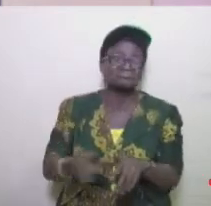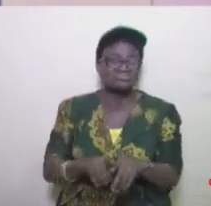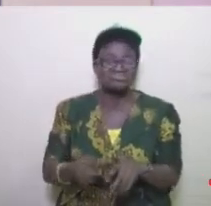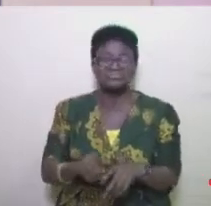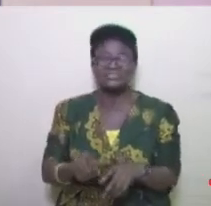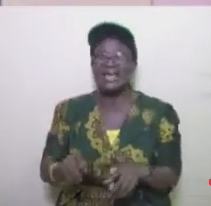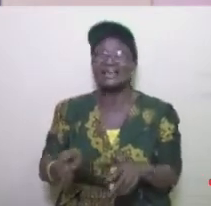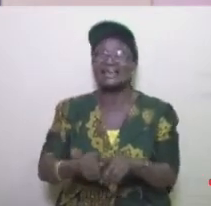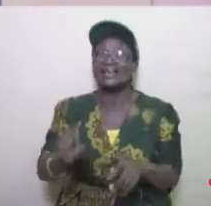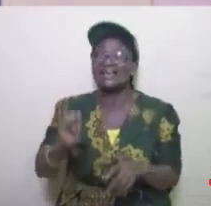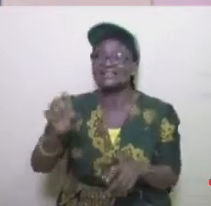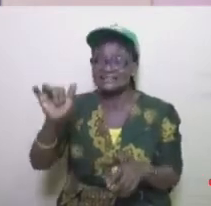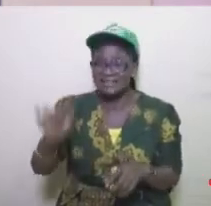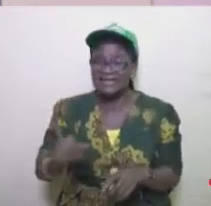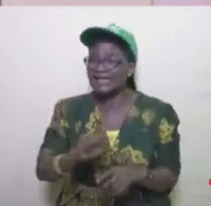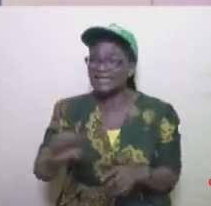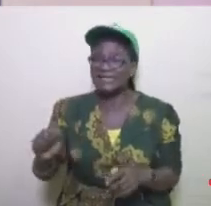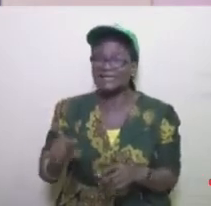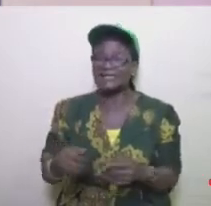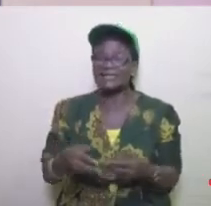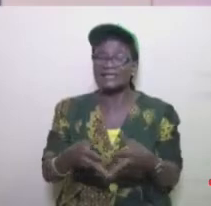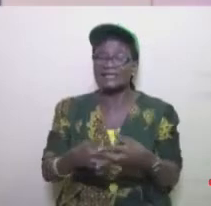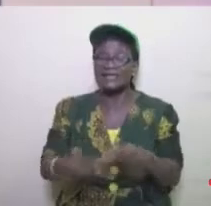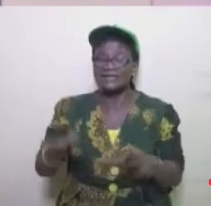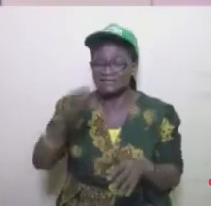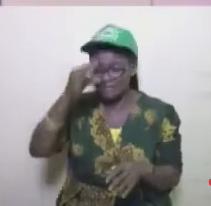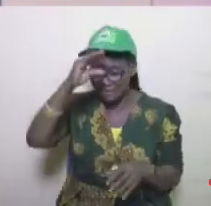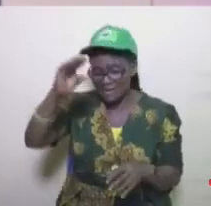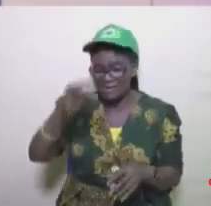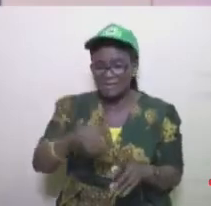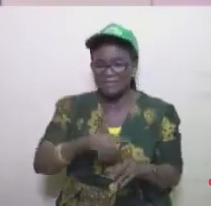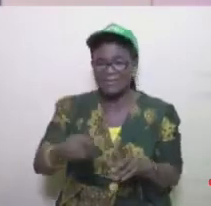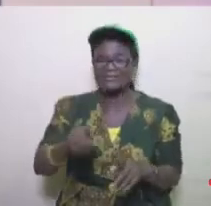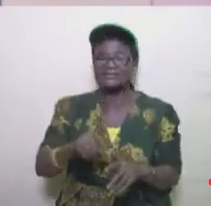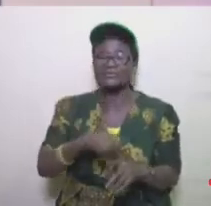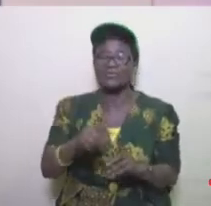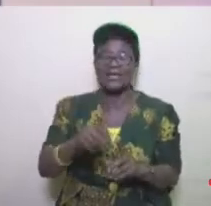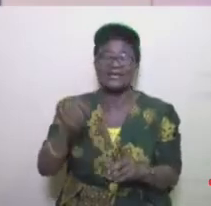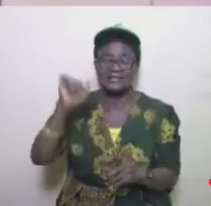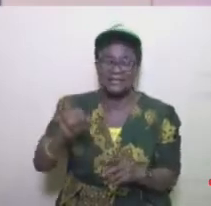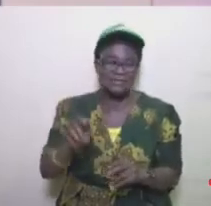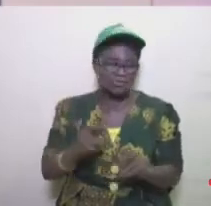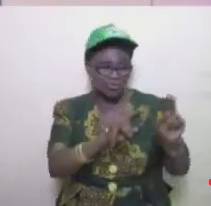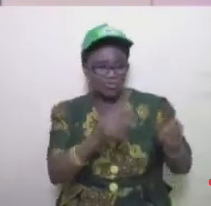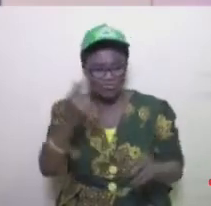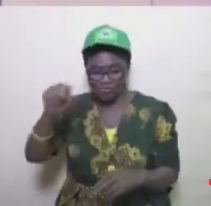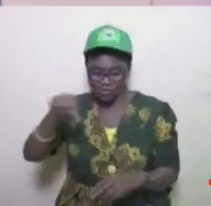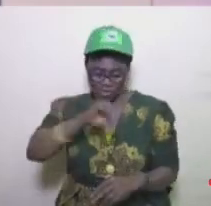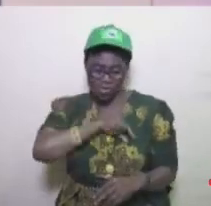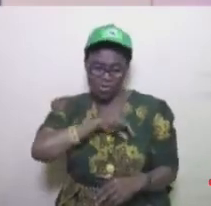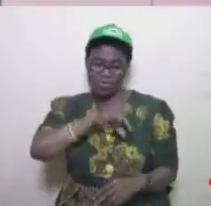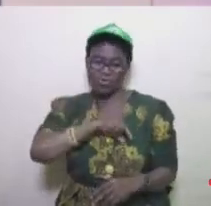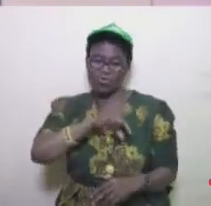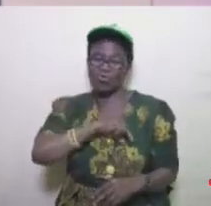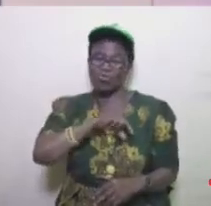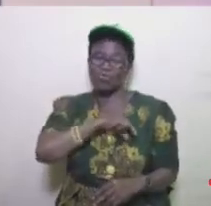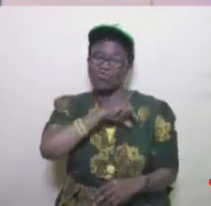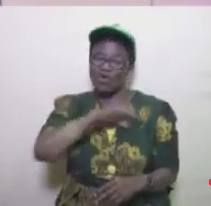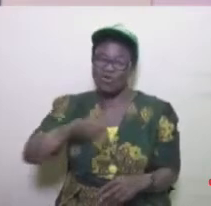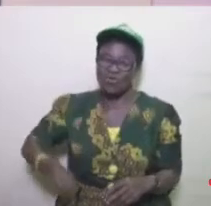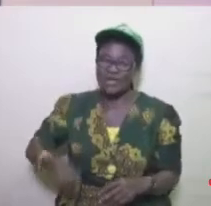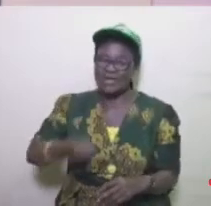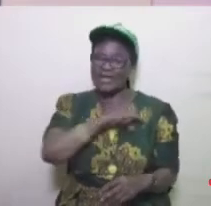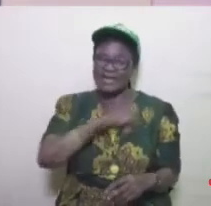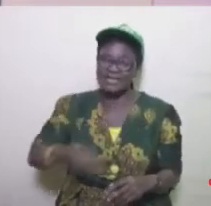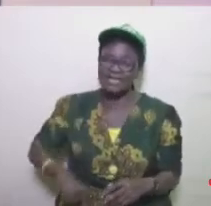man. But when they were looking for queen, she was